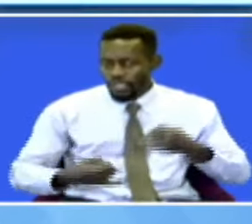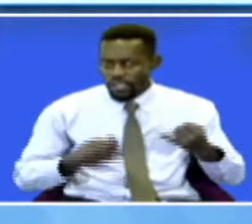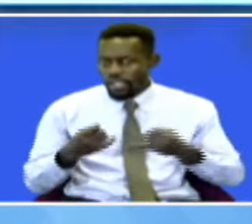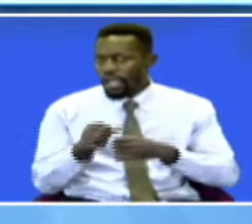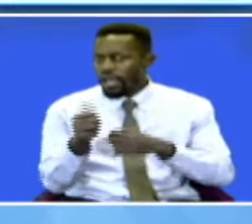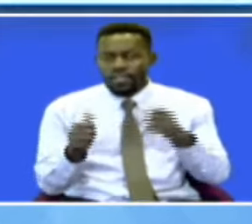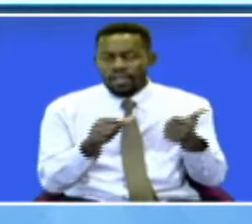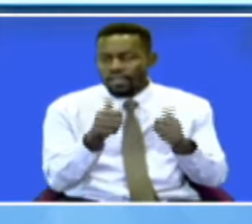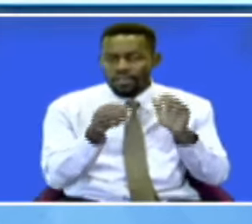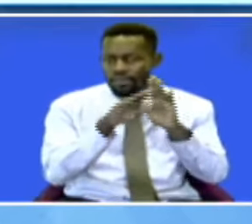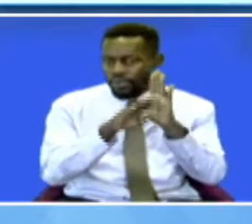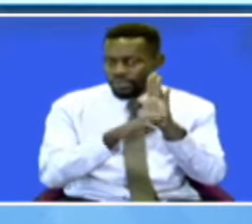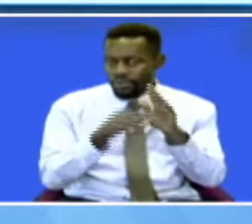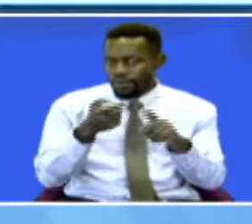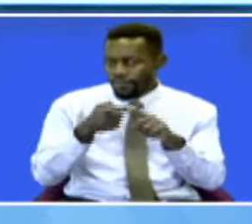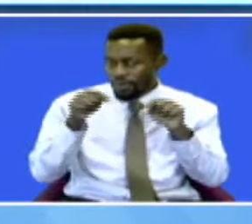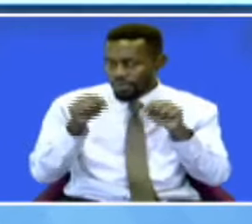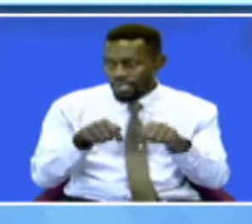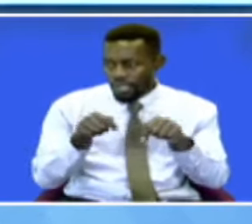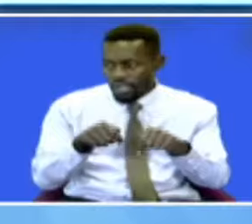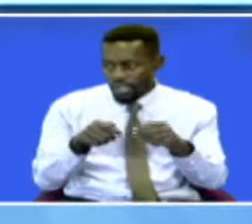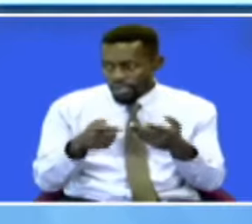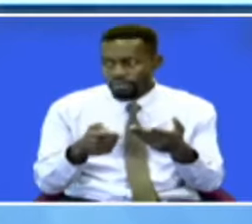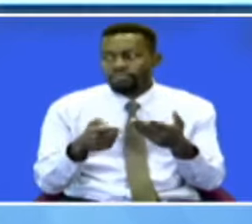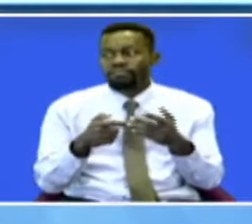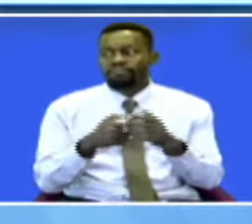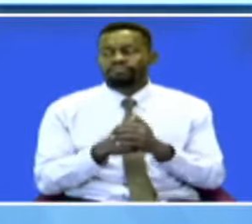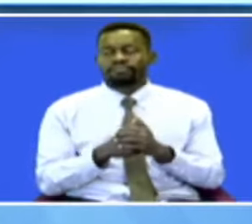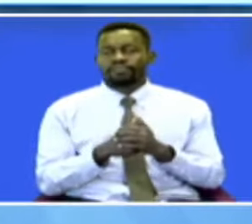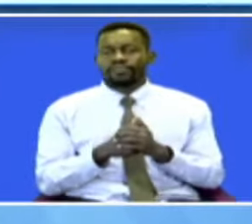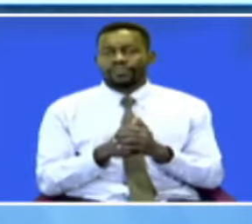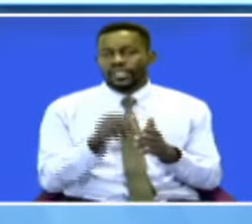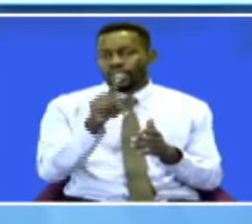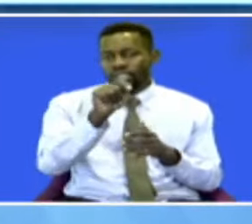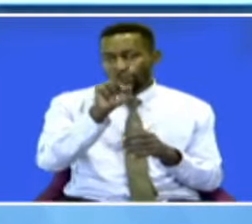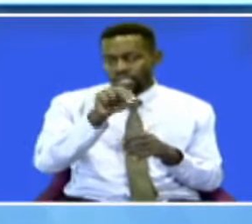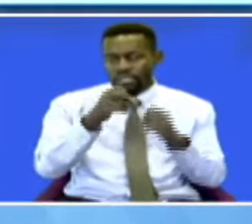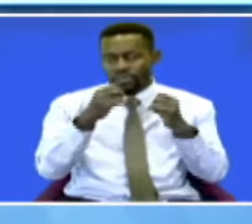the programming on KTN Home. The bulletin continues on KTN News.